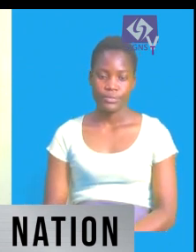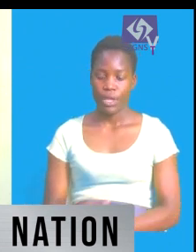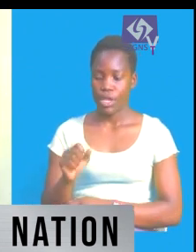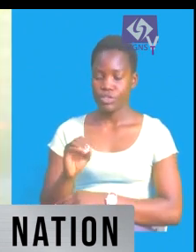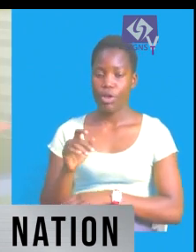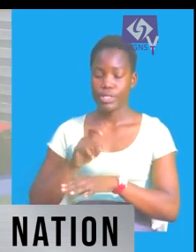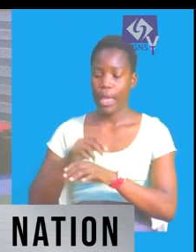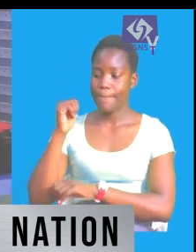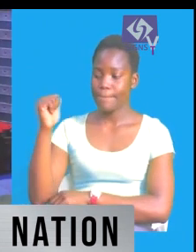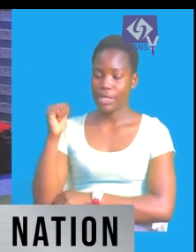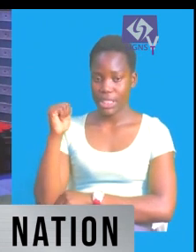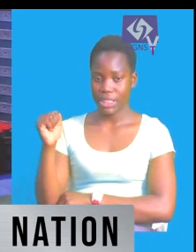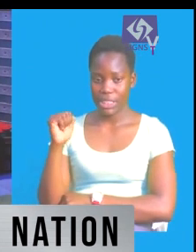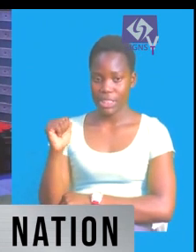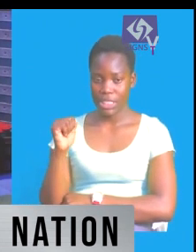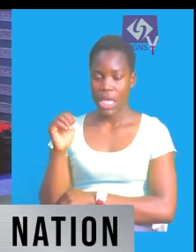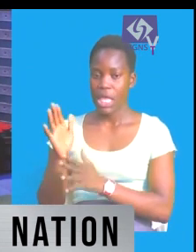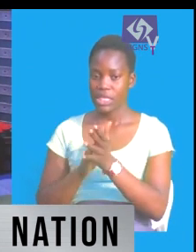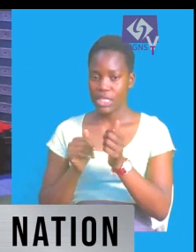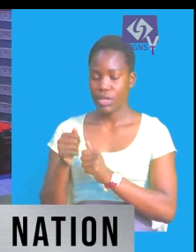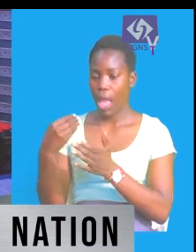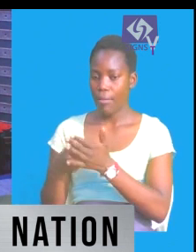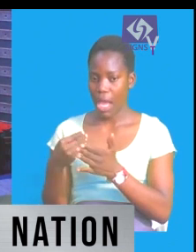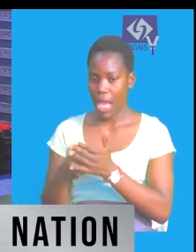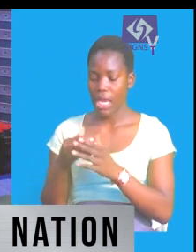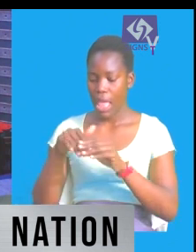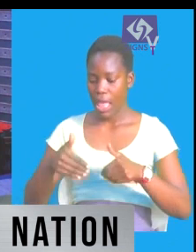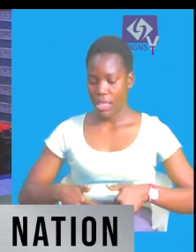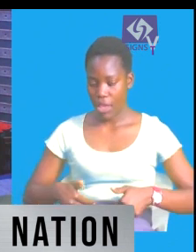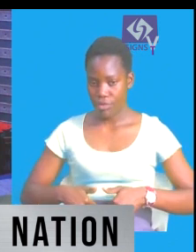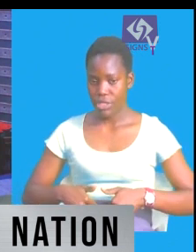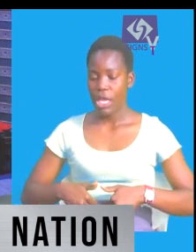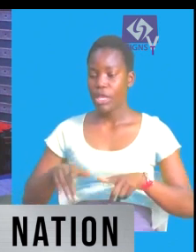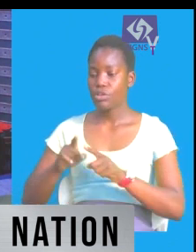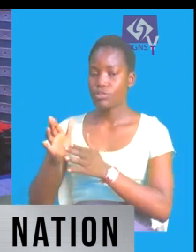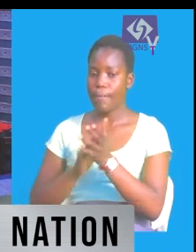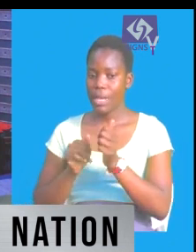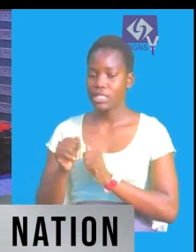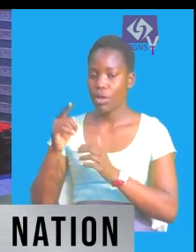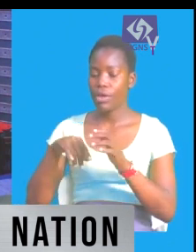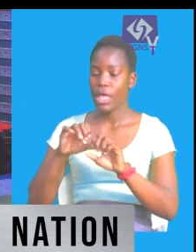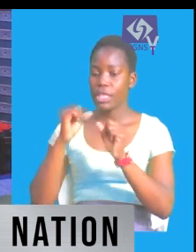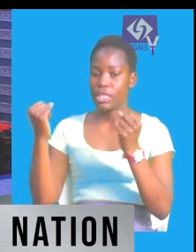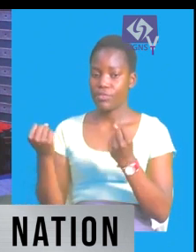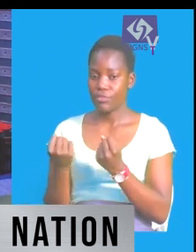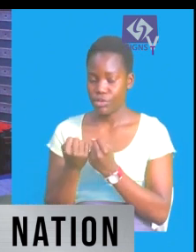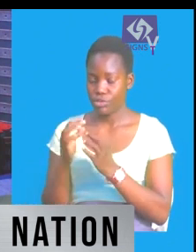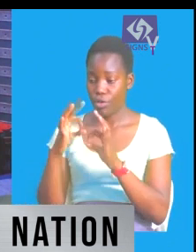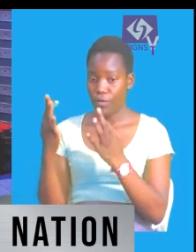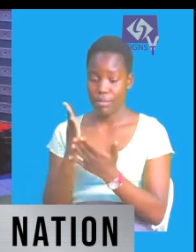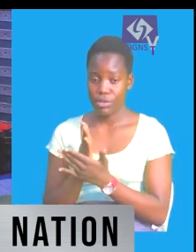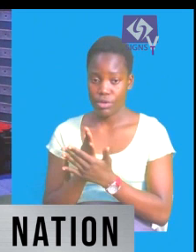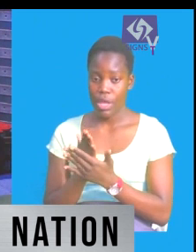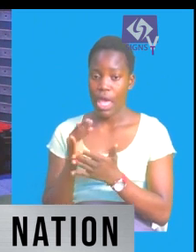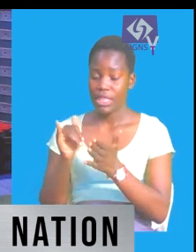these politics manenos mess up monies amongst the youth, it's even messing the social fabric, the family. Yes.